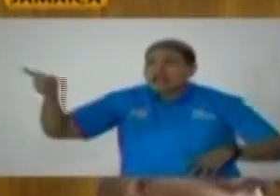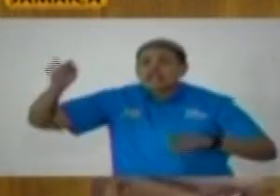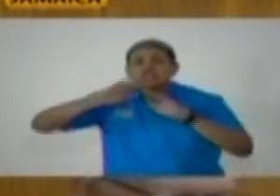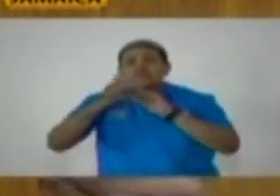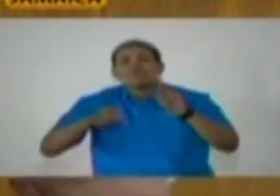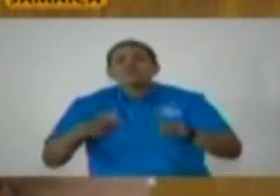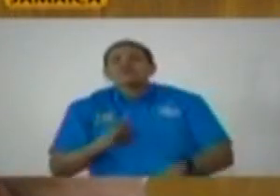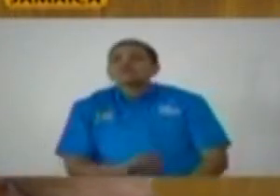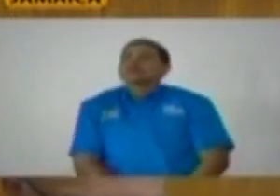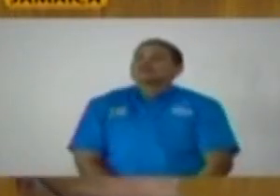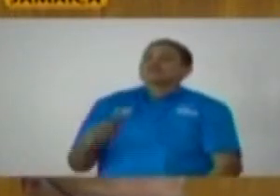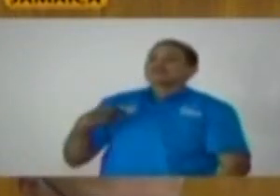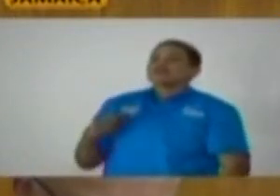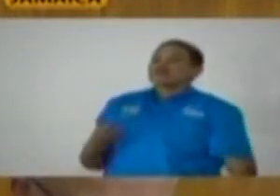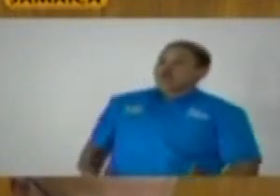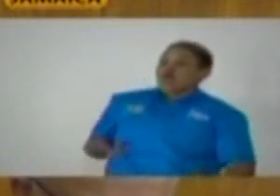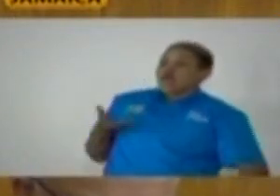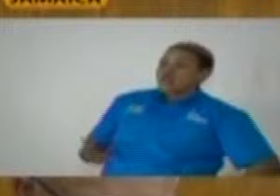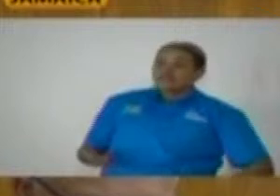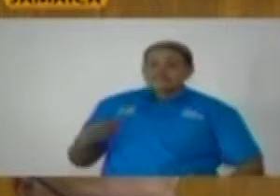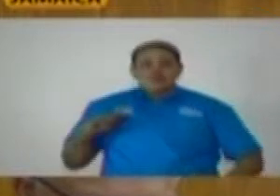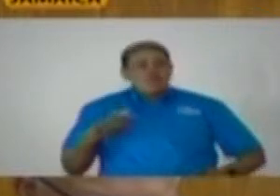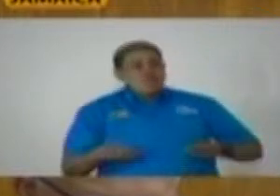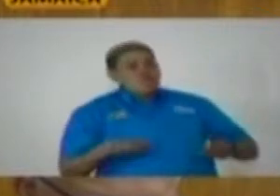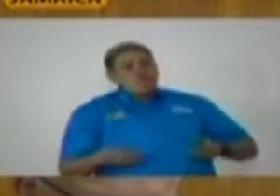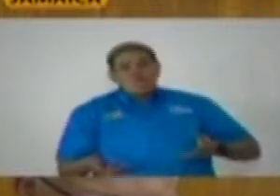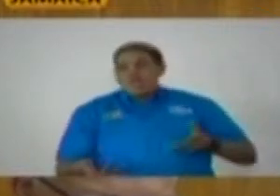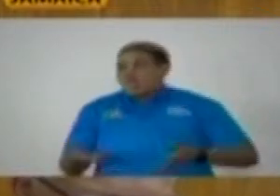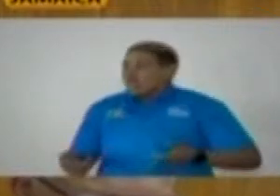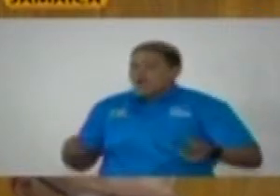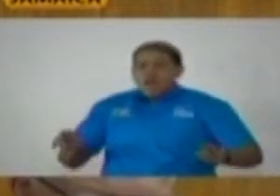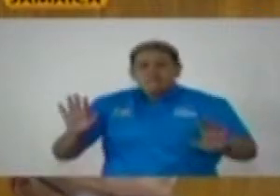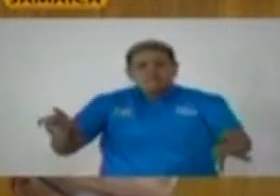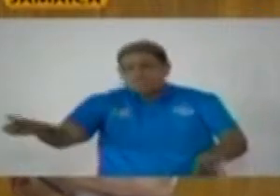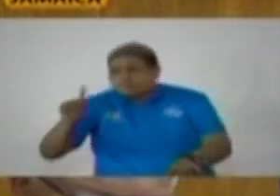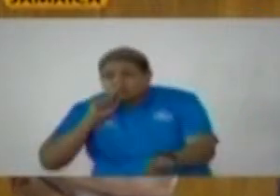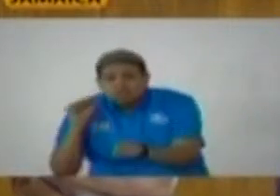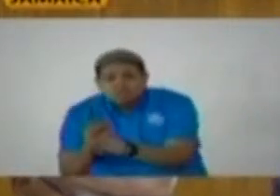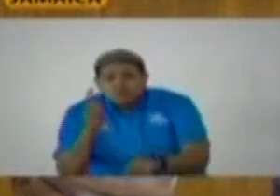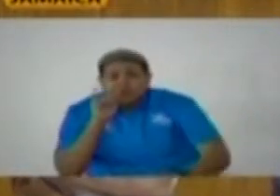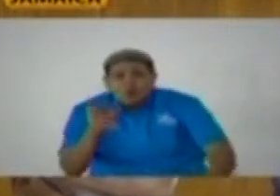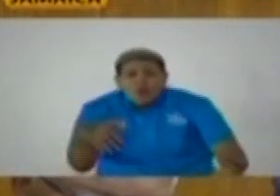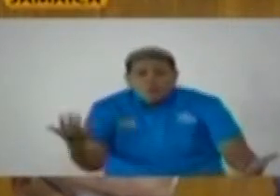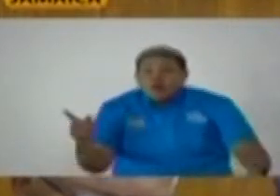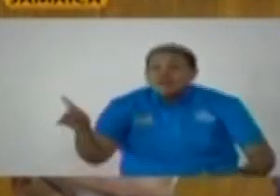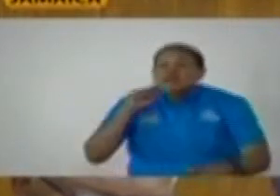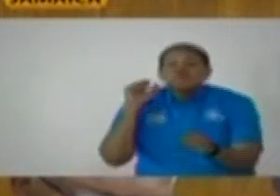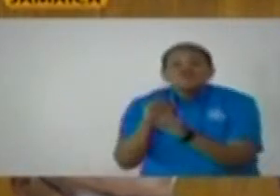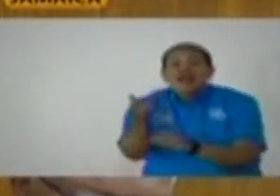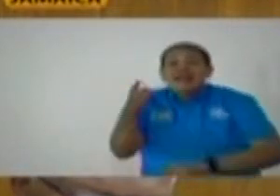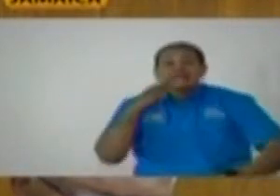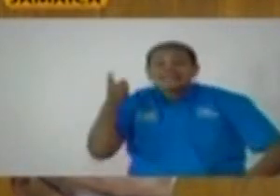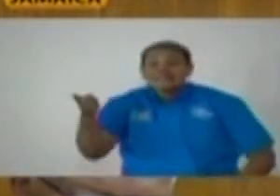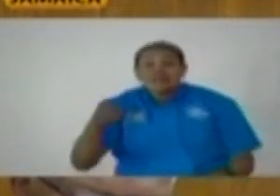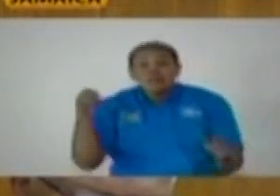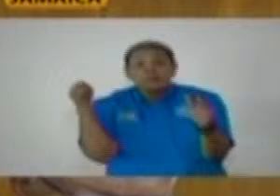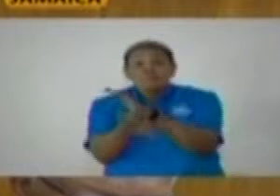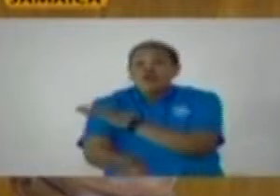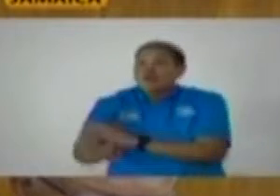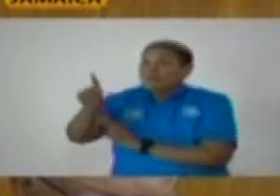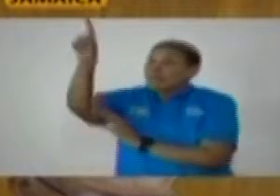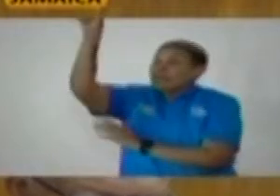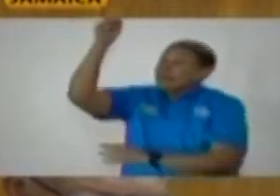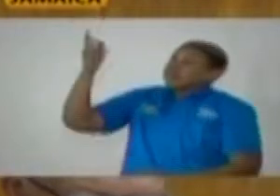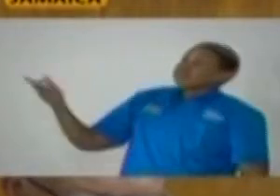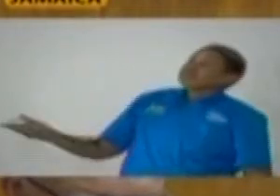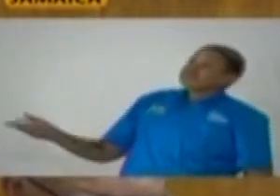are facing on a day-to-day basis. What is their reality? Their reality is a runaway murder rate.